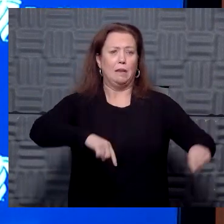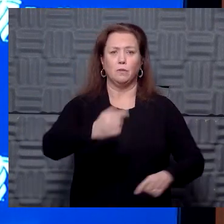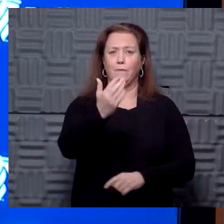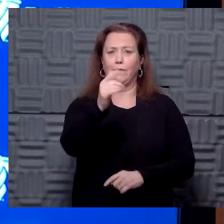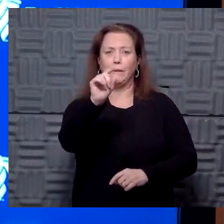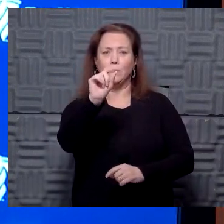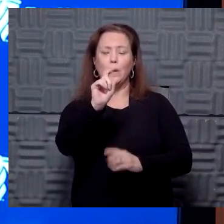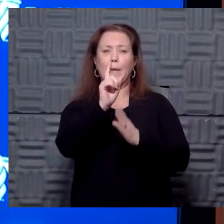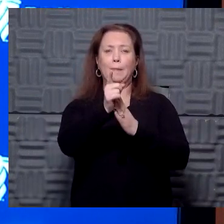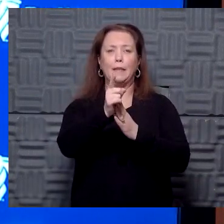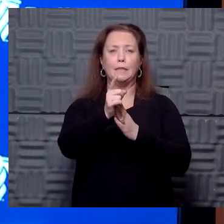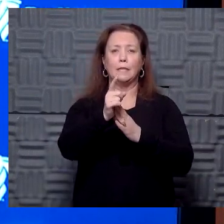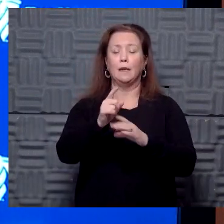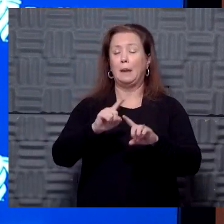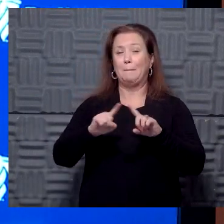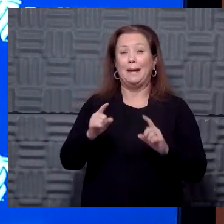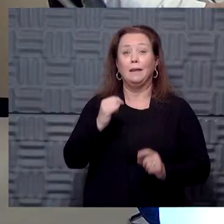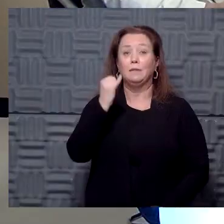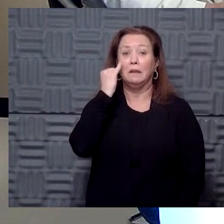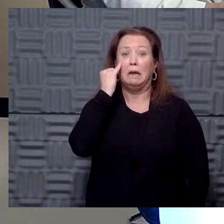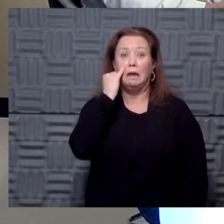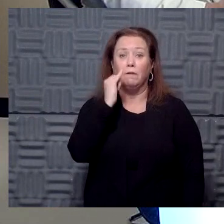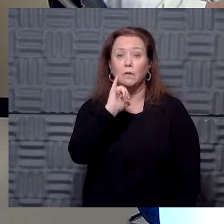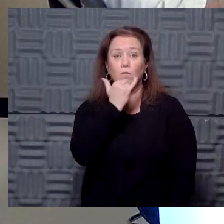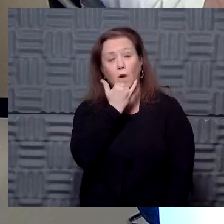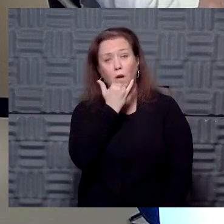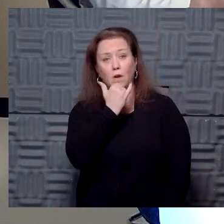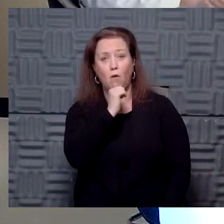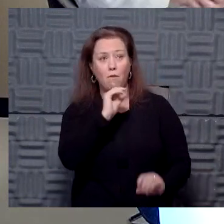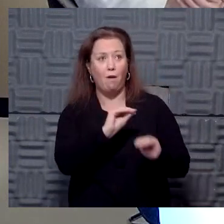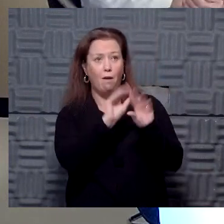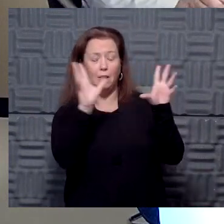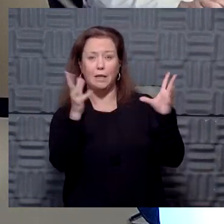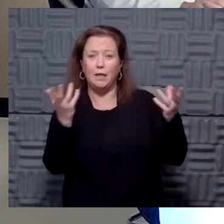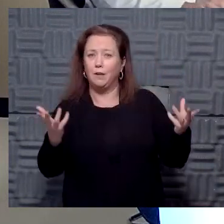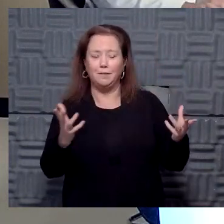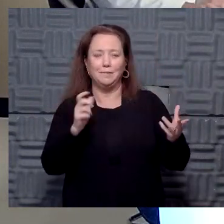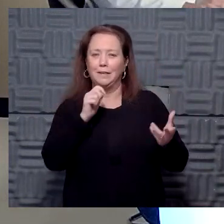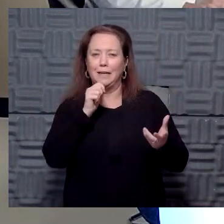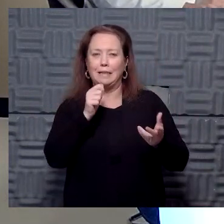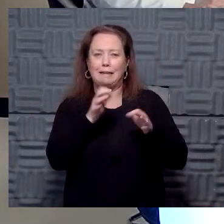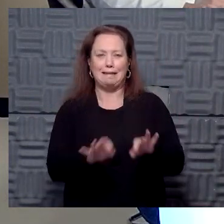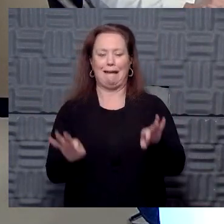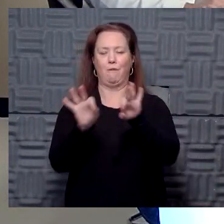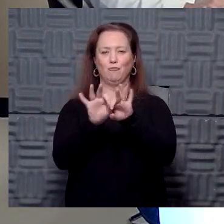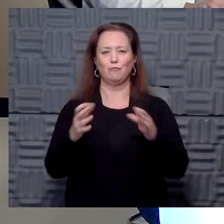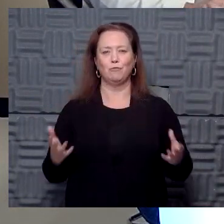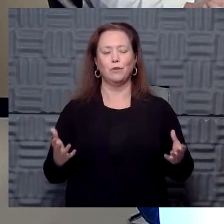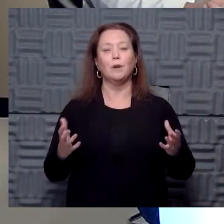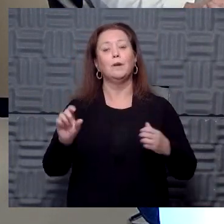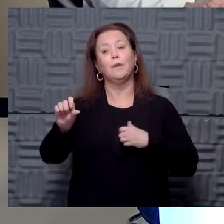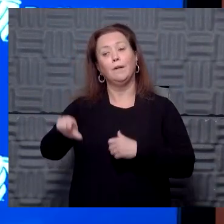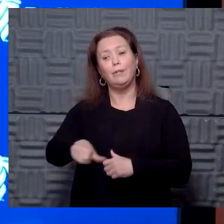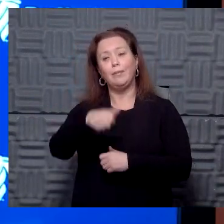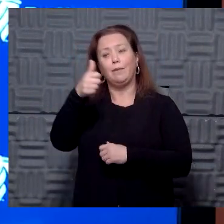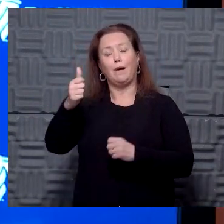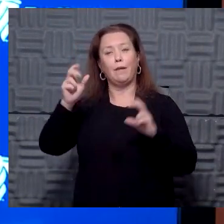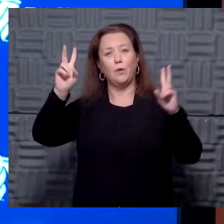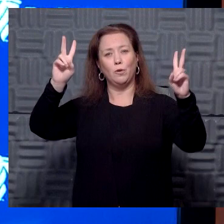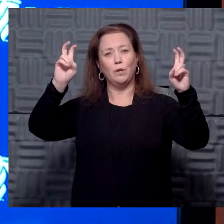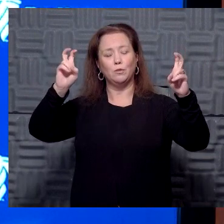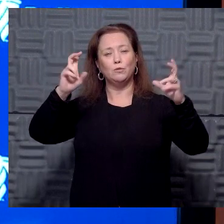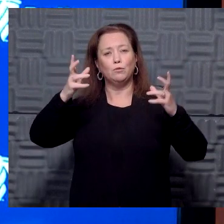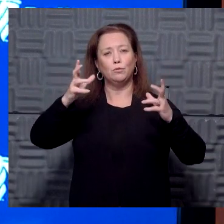20 minutes. And But if the answer's wrong, or unclear, then it doesn't count. The other kind of issue with